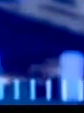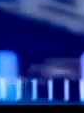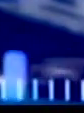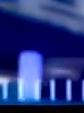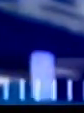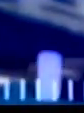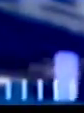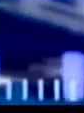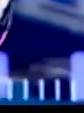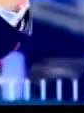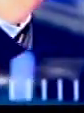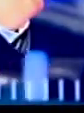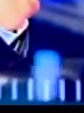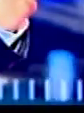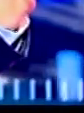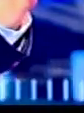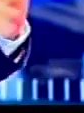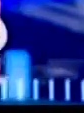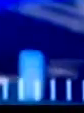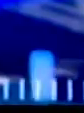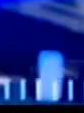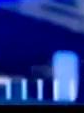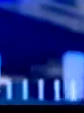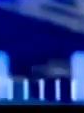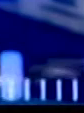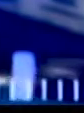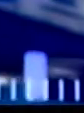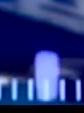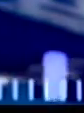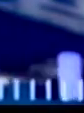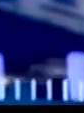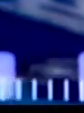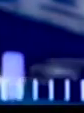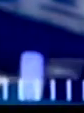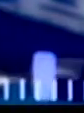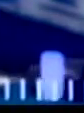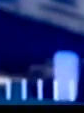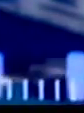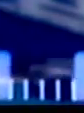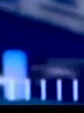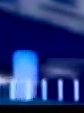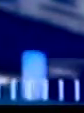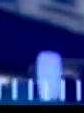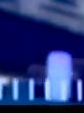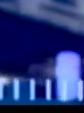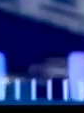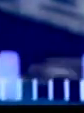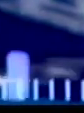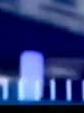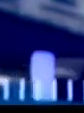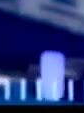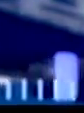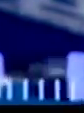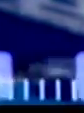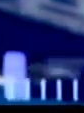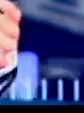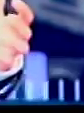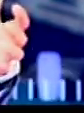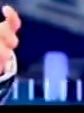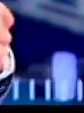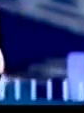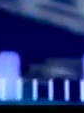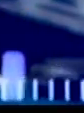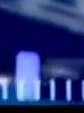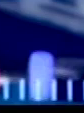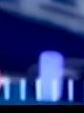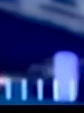God was brighter than ever in the Crusades. So sit back as I take you through the journey of the expansive